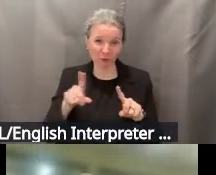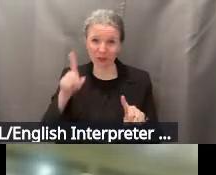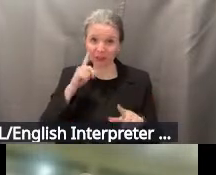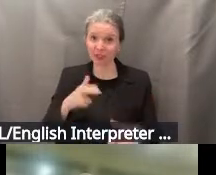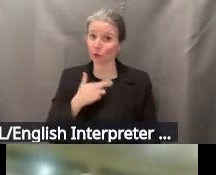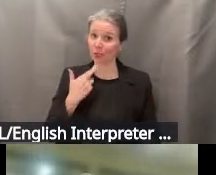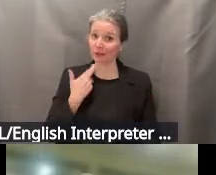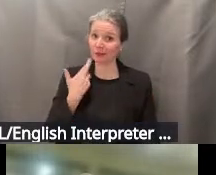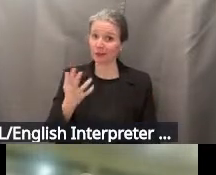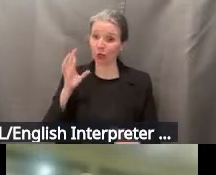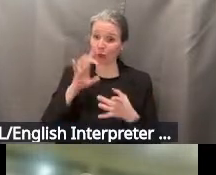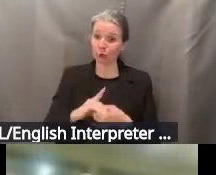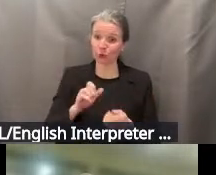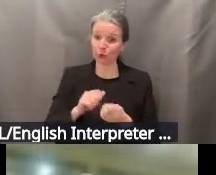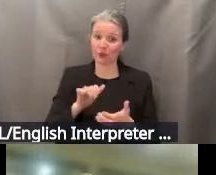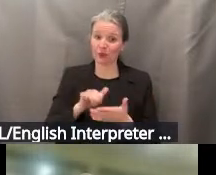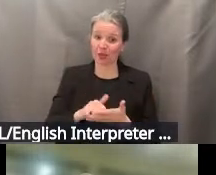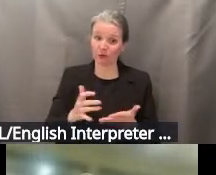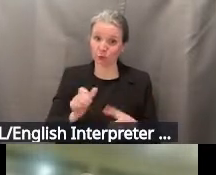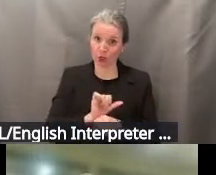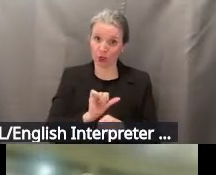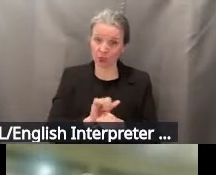risk associated with that.